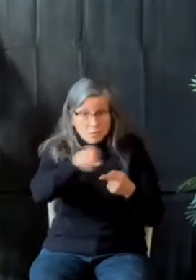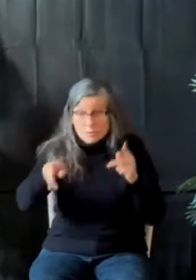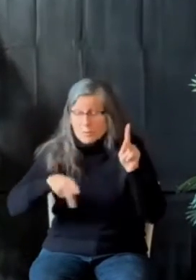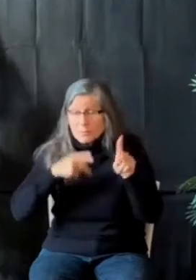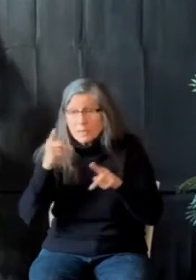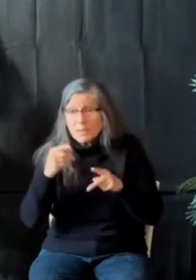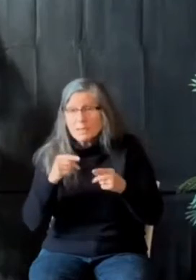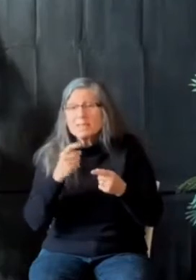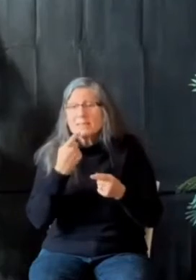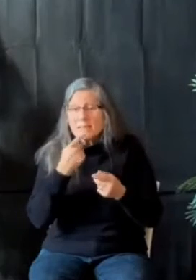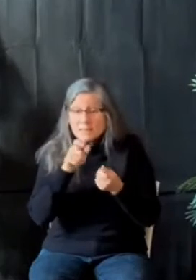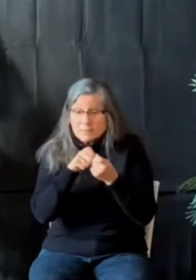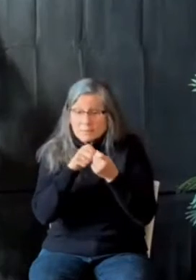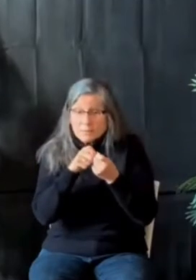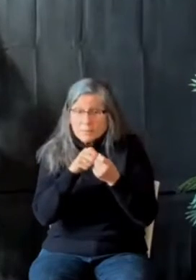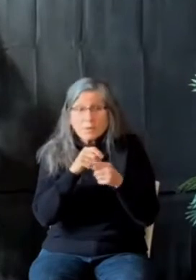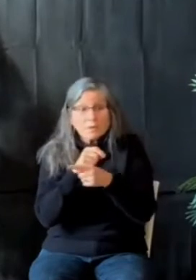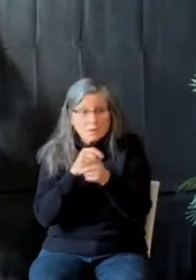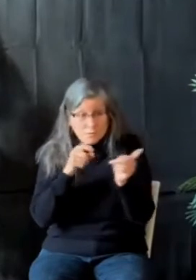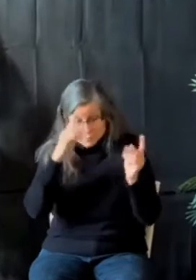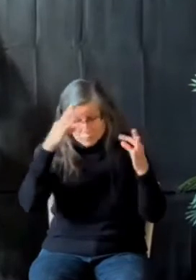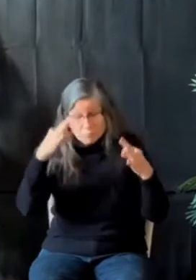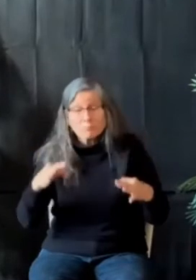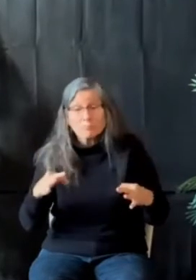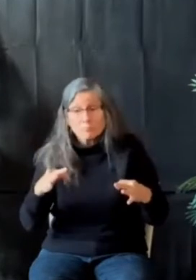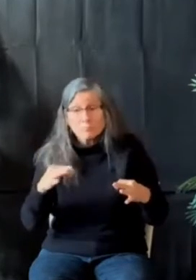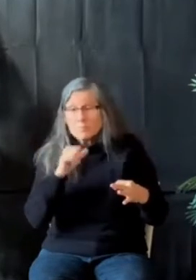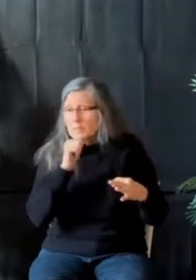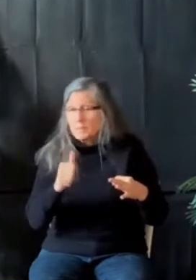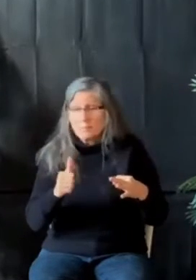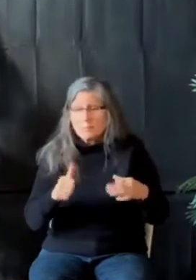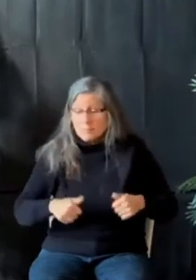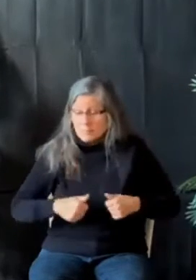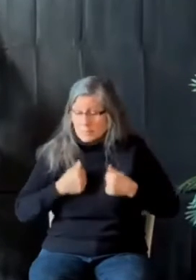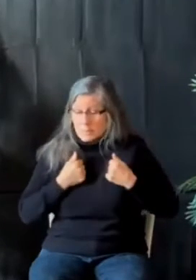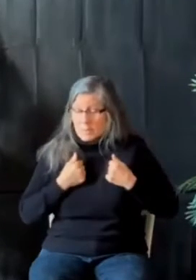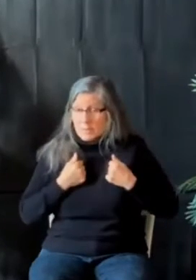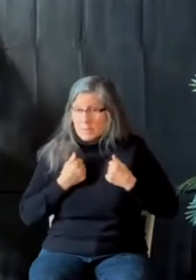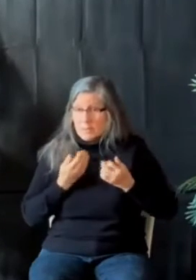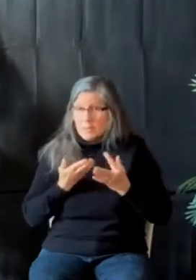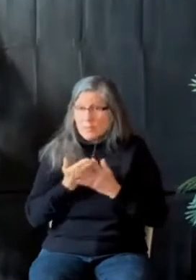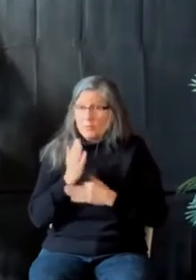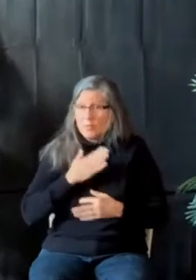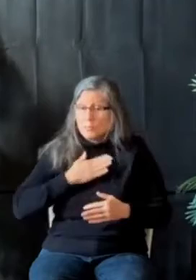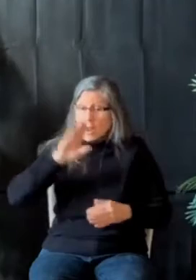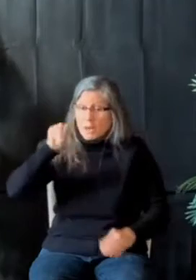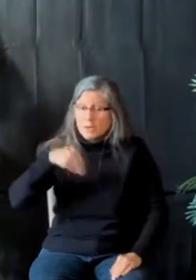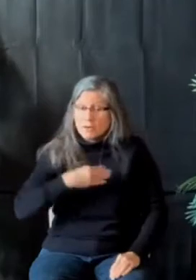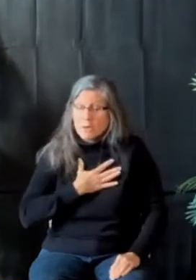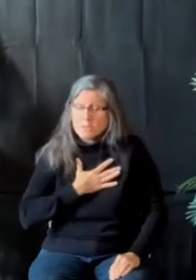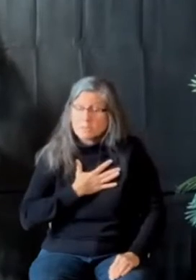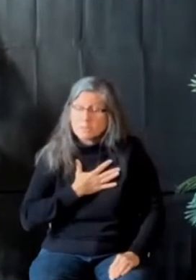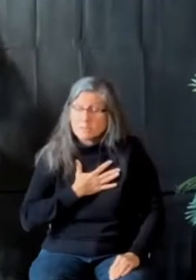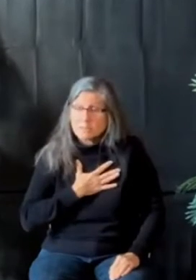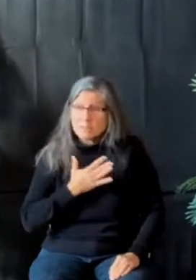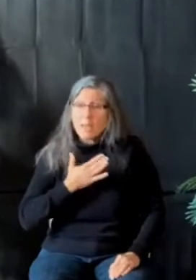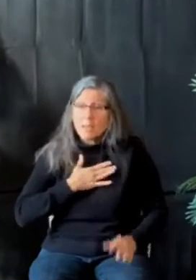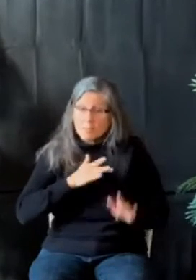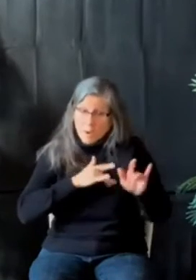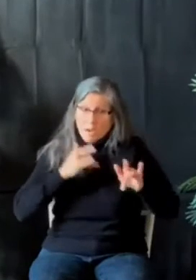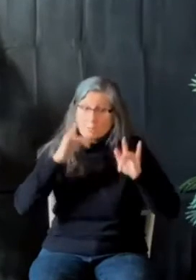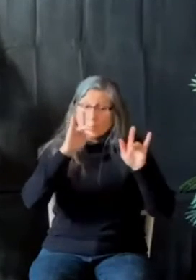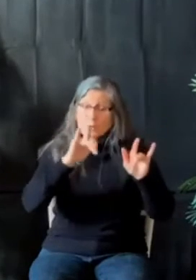He said specifically, you have chosen not to live by my grace and my